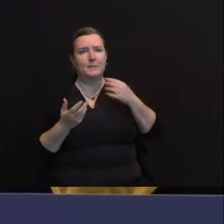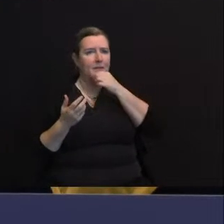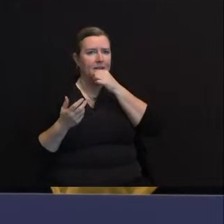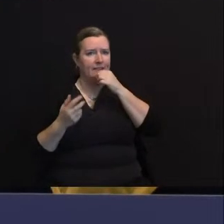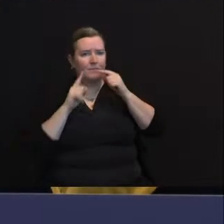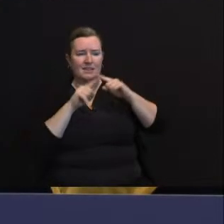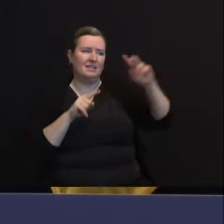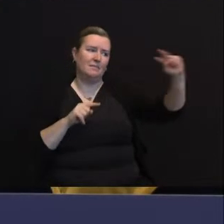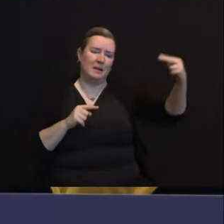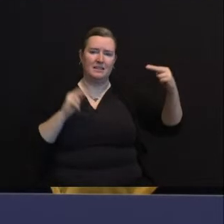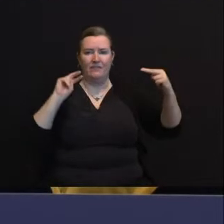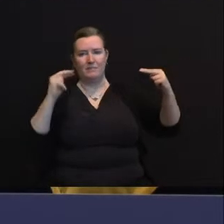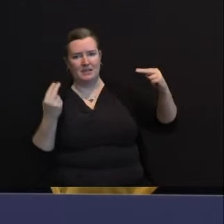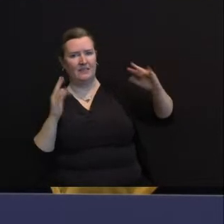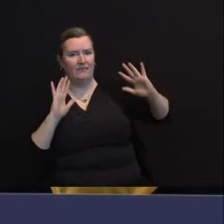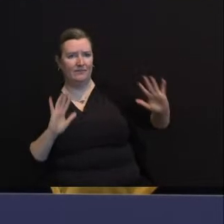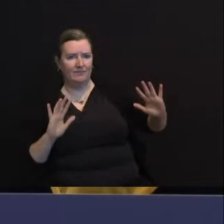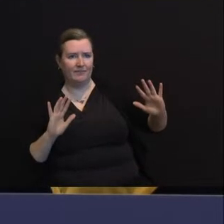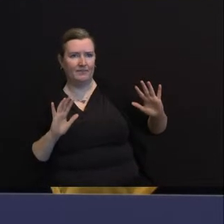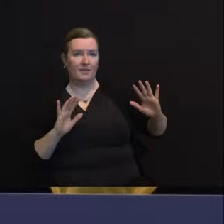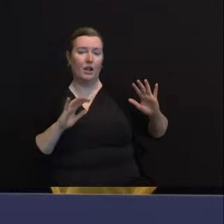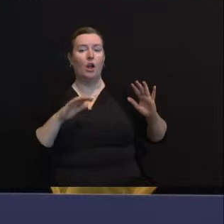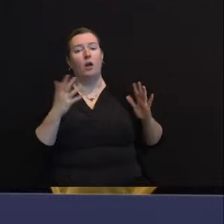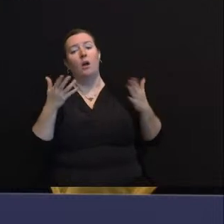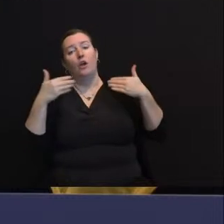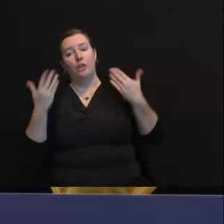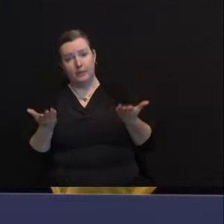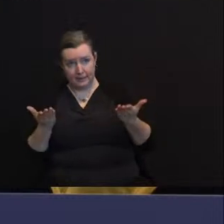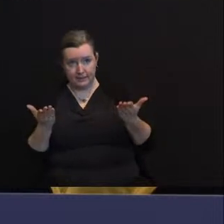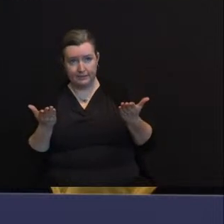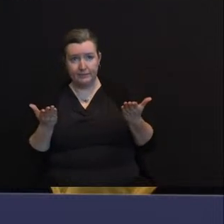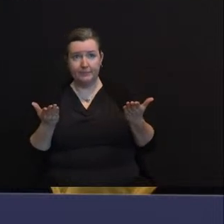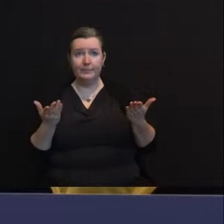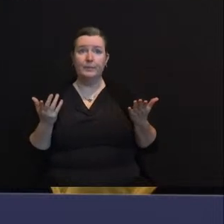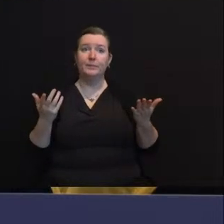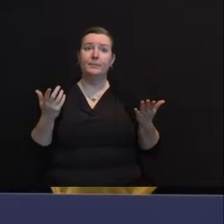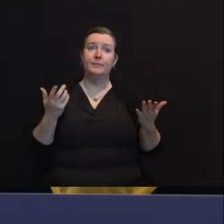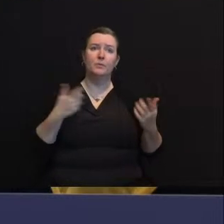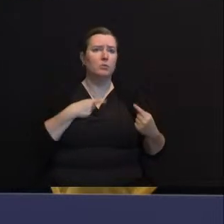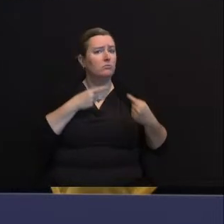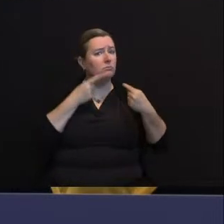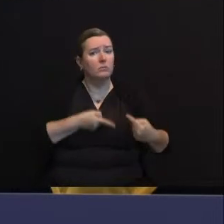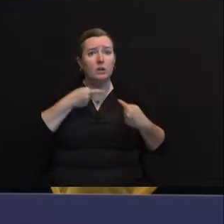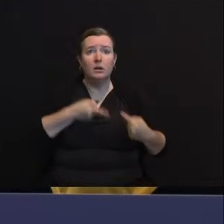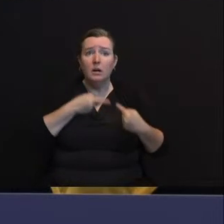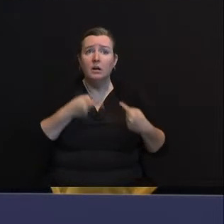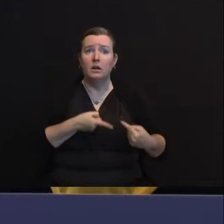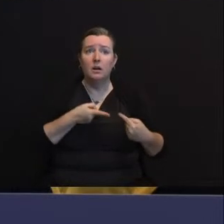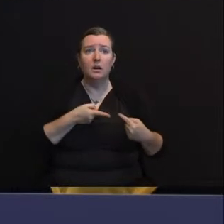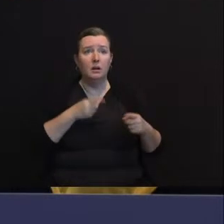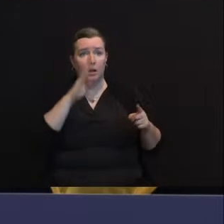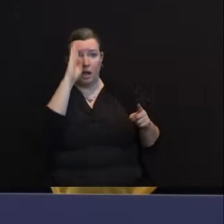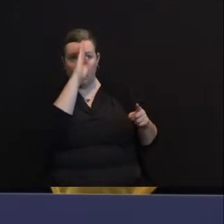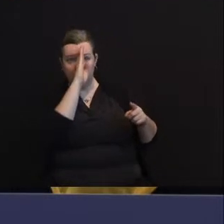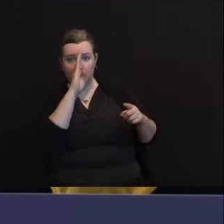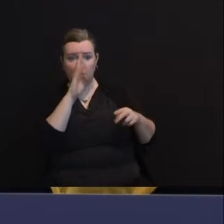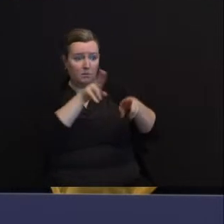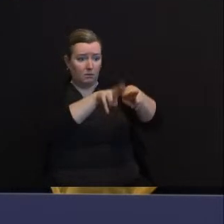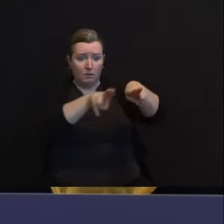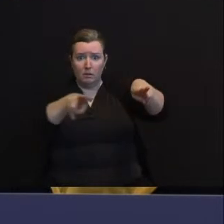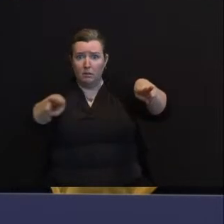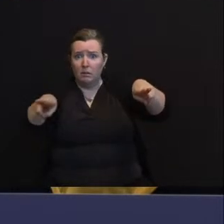dimensions. On the one hand, when our fat was in the fire, and we were literally running out of beds and